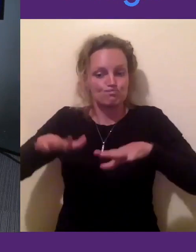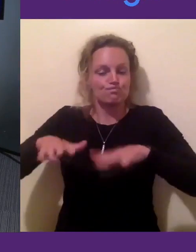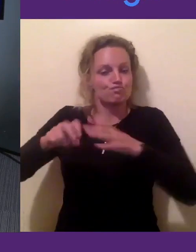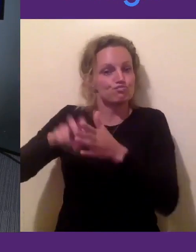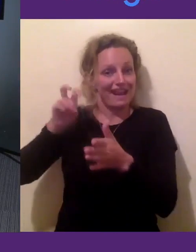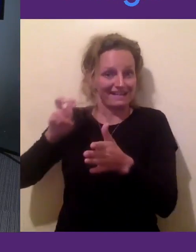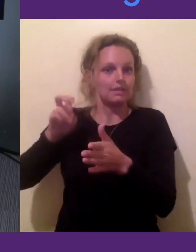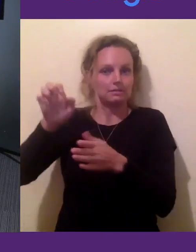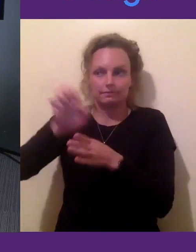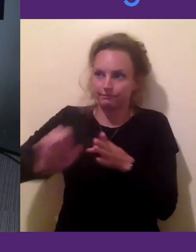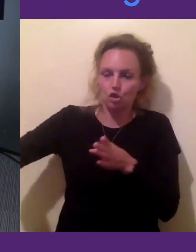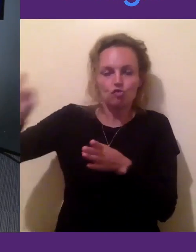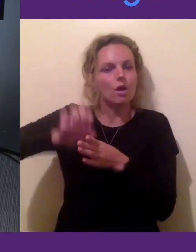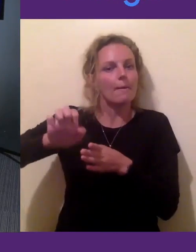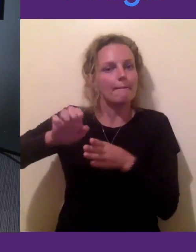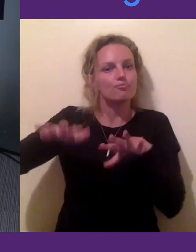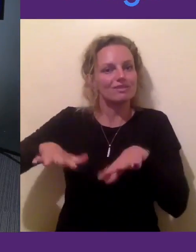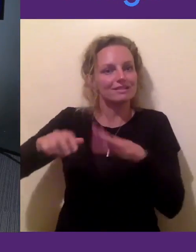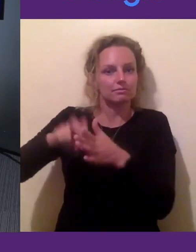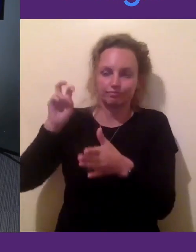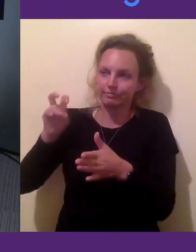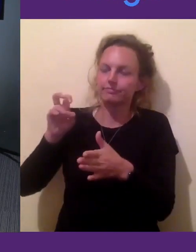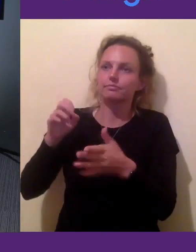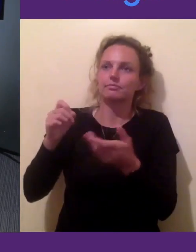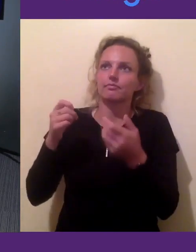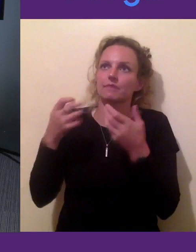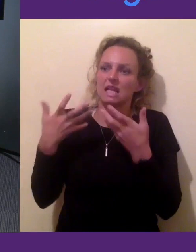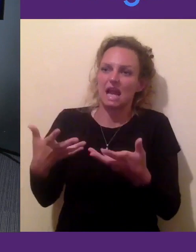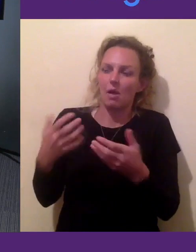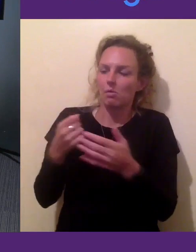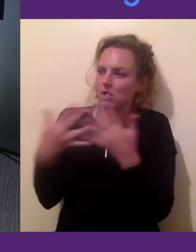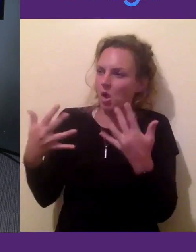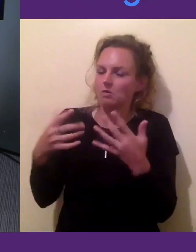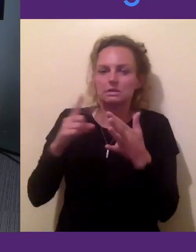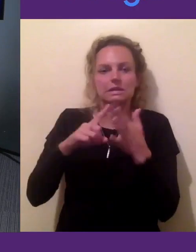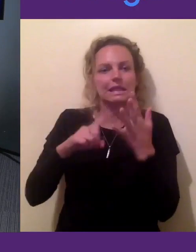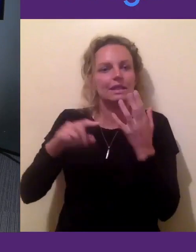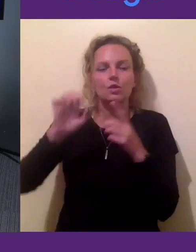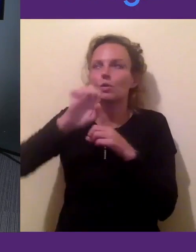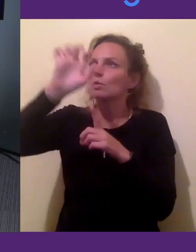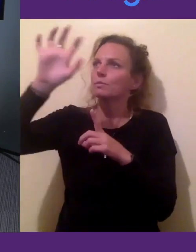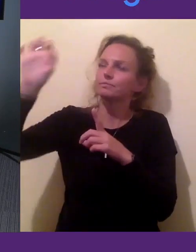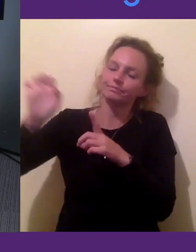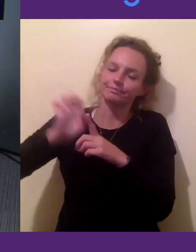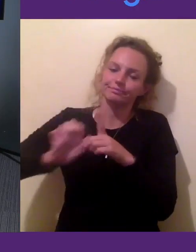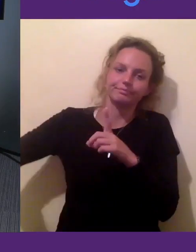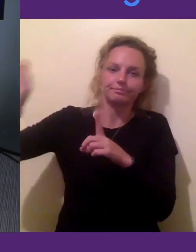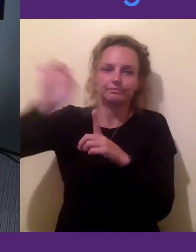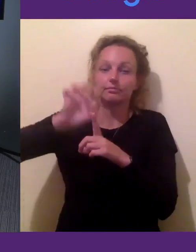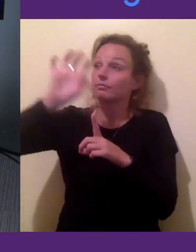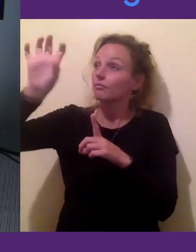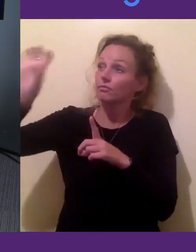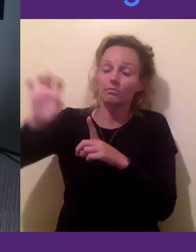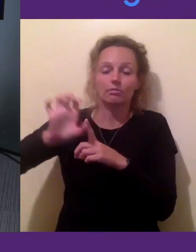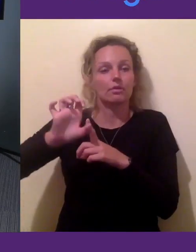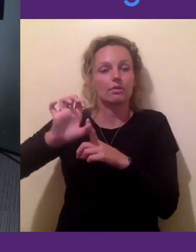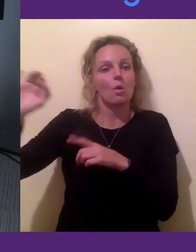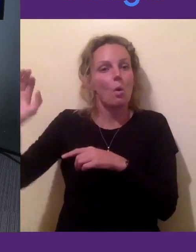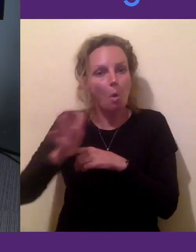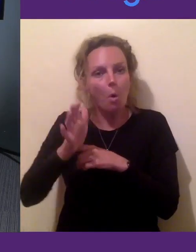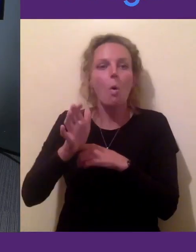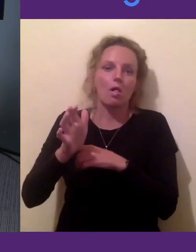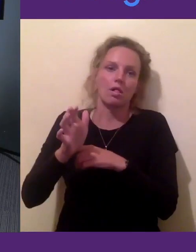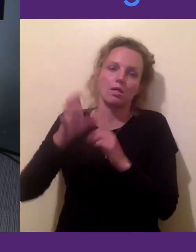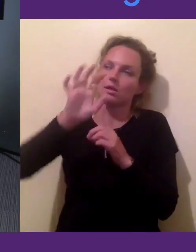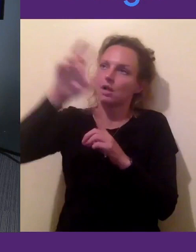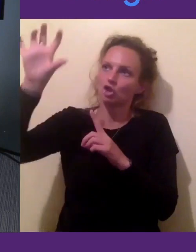products within the EU. It's like an ADA, the Americans with Disabilities Act, but for the whole European countries. So it's a huge business market.